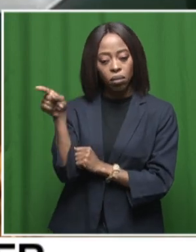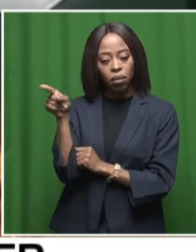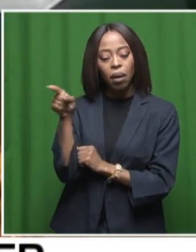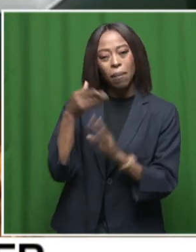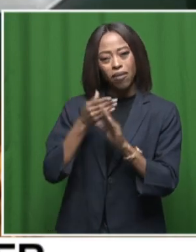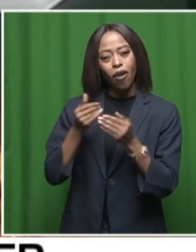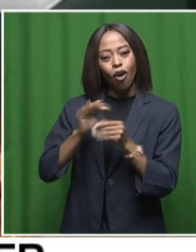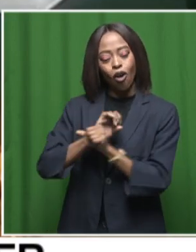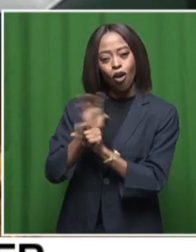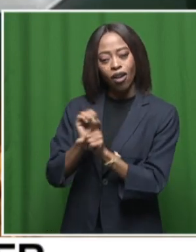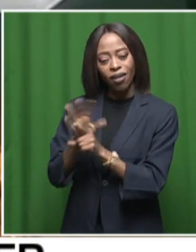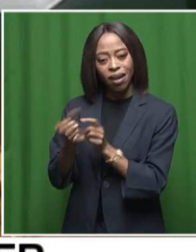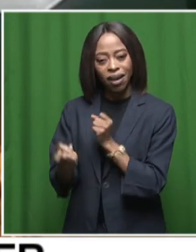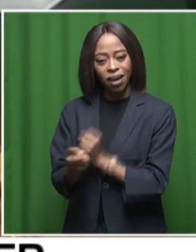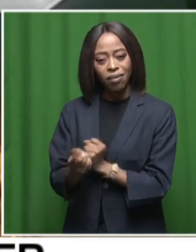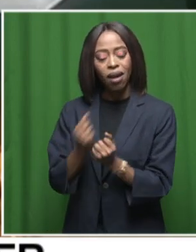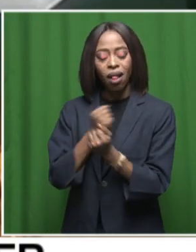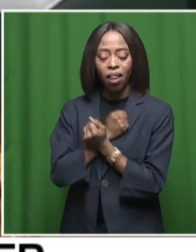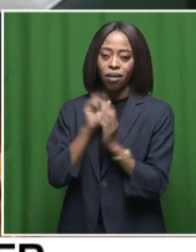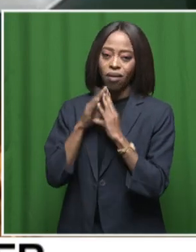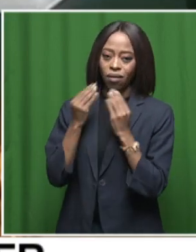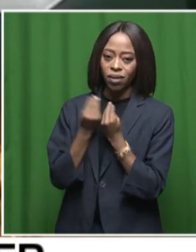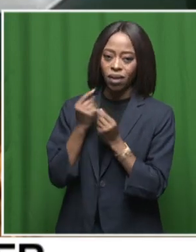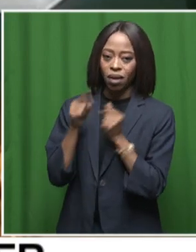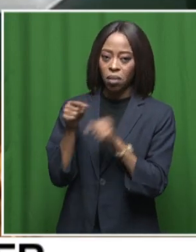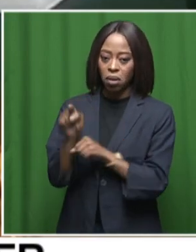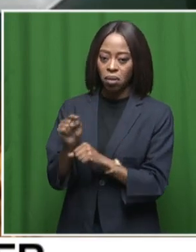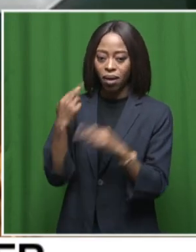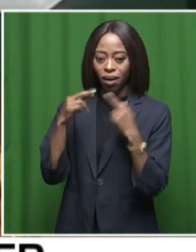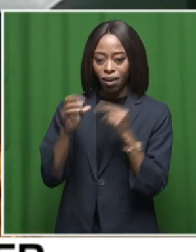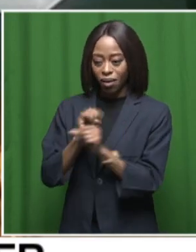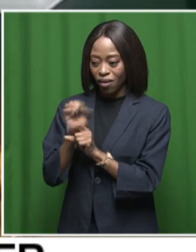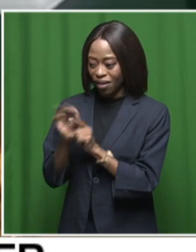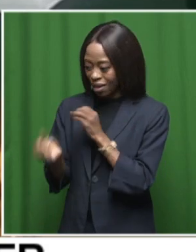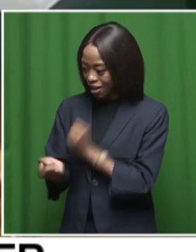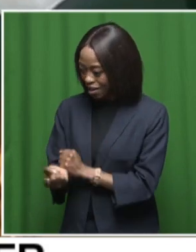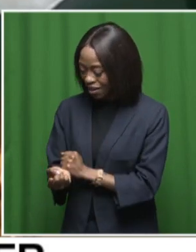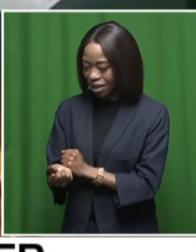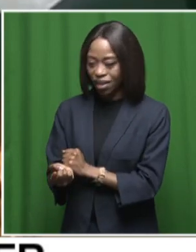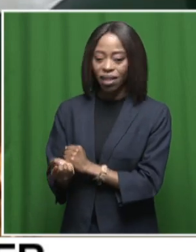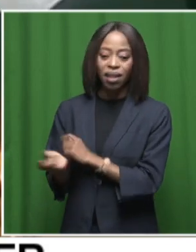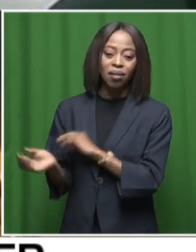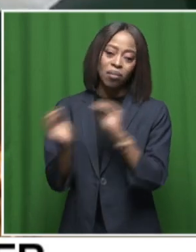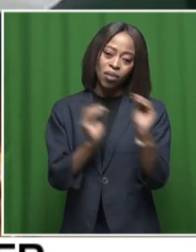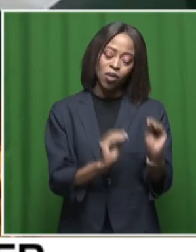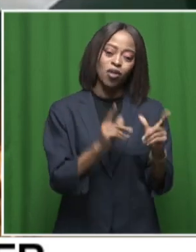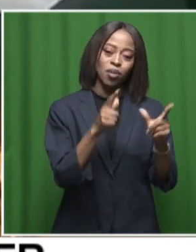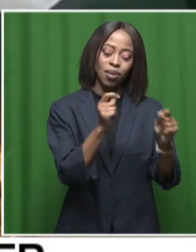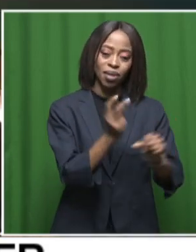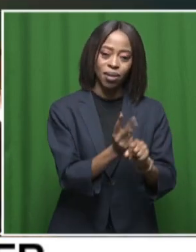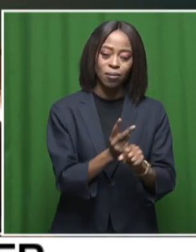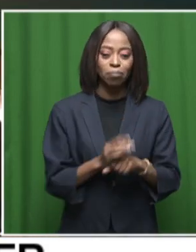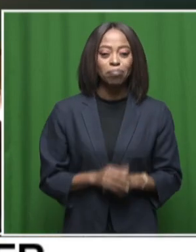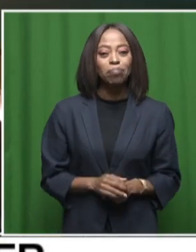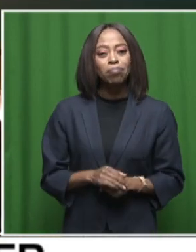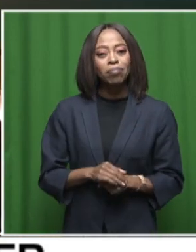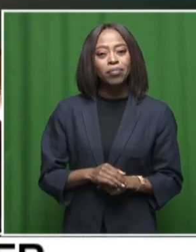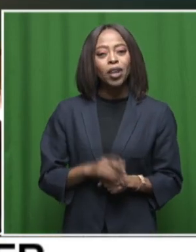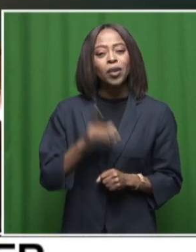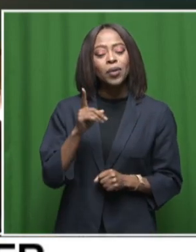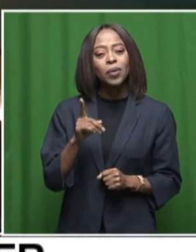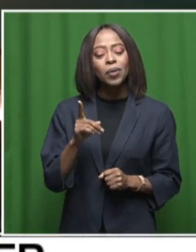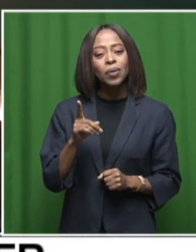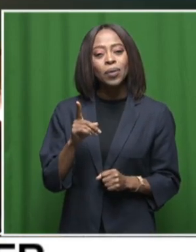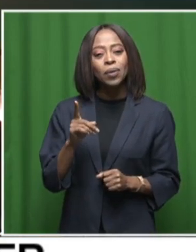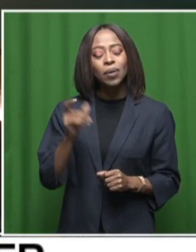pre-COVID. Loved it, every second of it, and then COVID, and then Cape Town. At what point did you realize